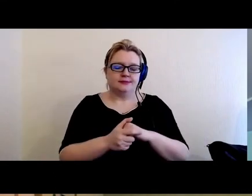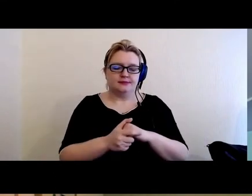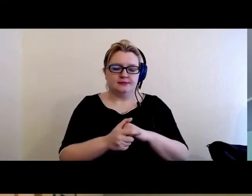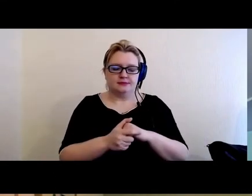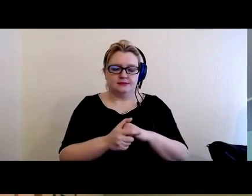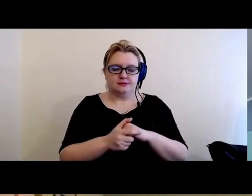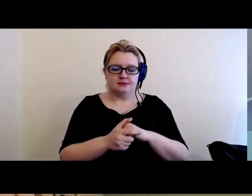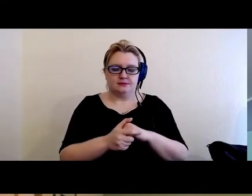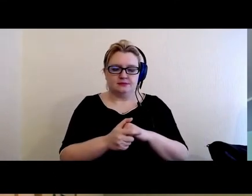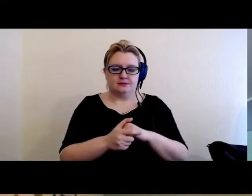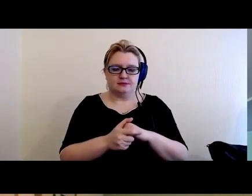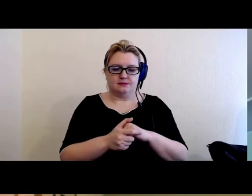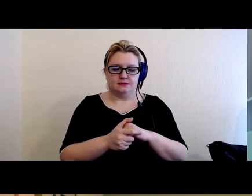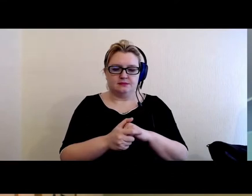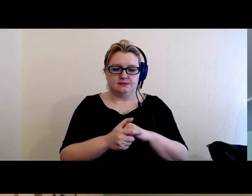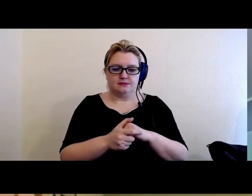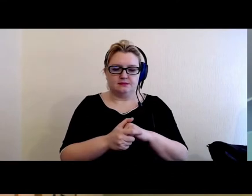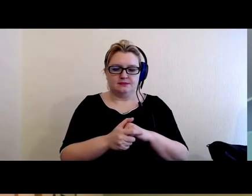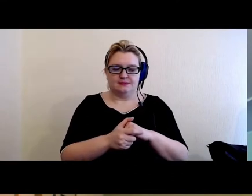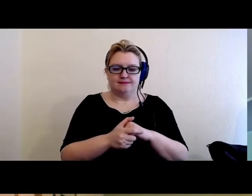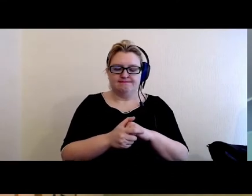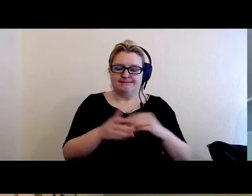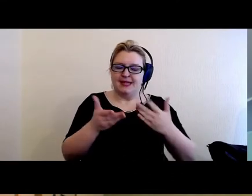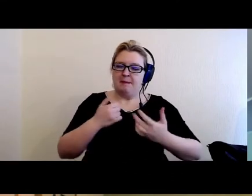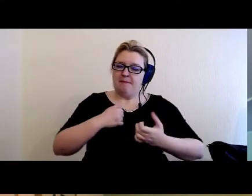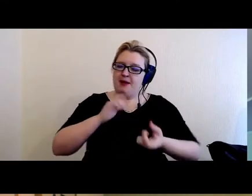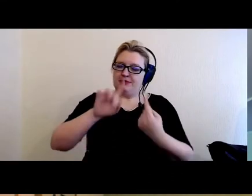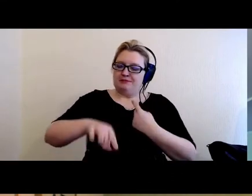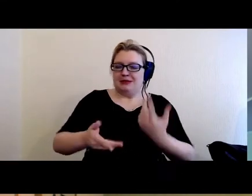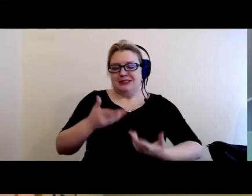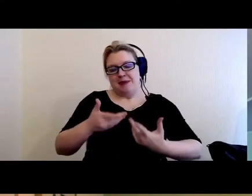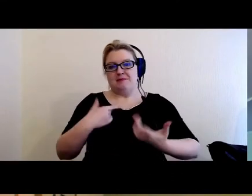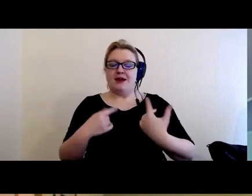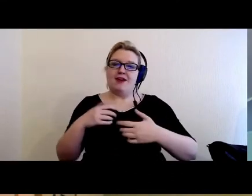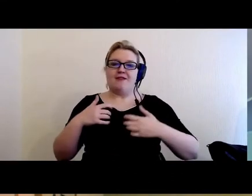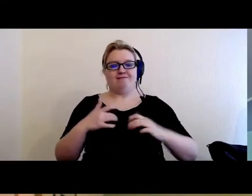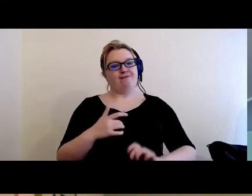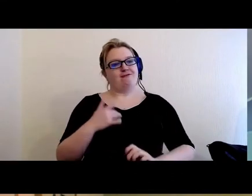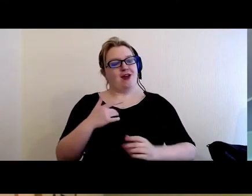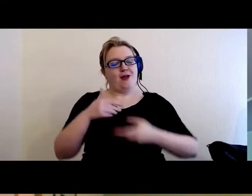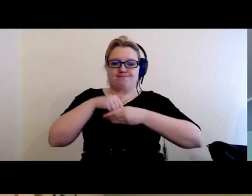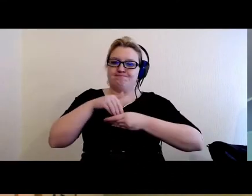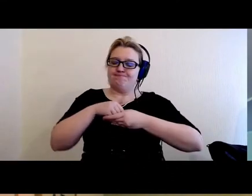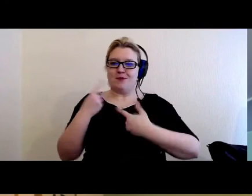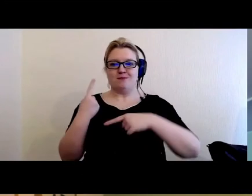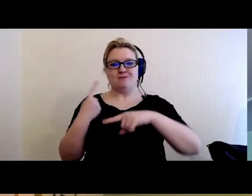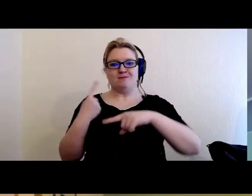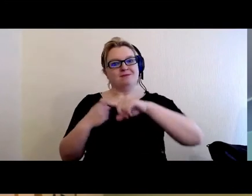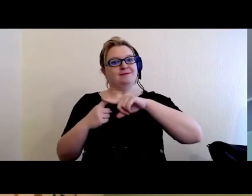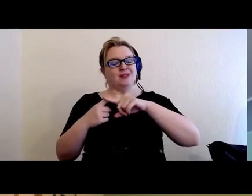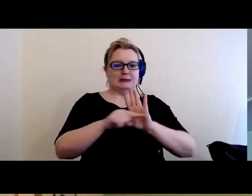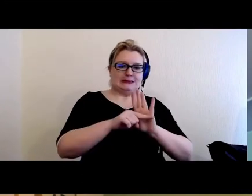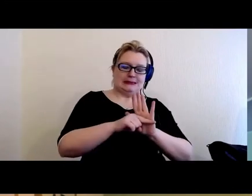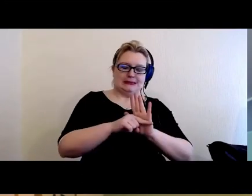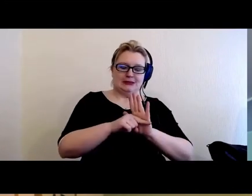depending on how optimistic or pessimistic I'm feeling that particular day, week or month. So I might just try and be a bit more sort of